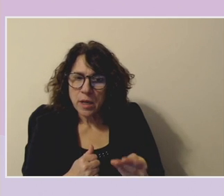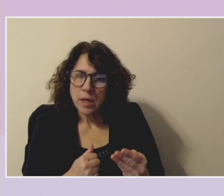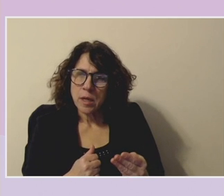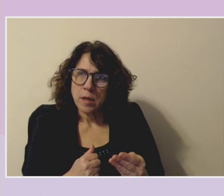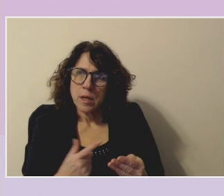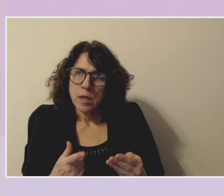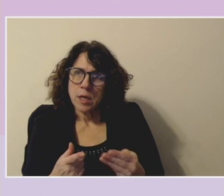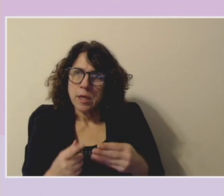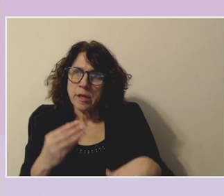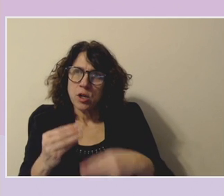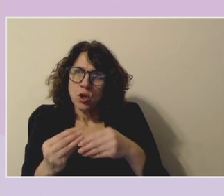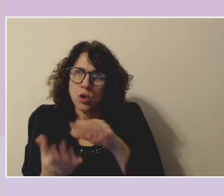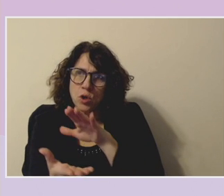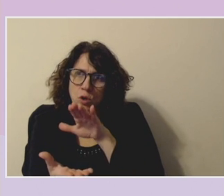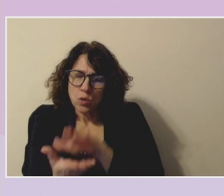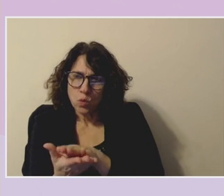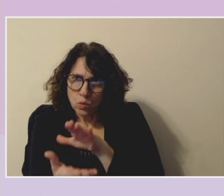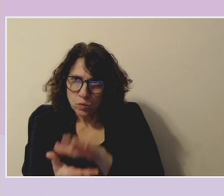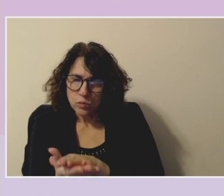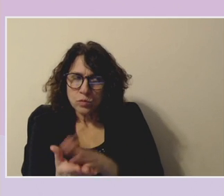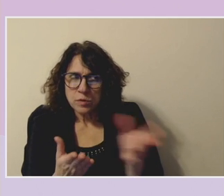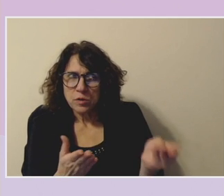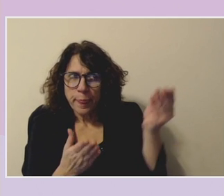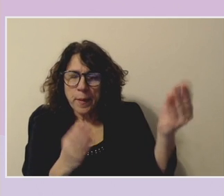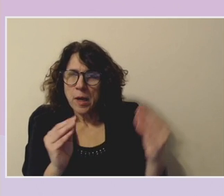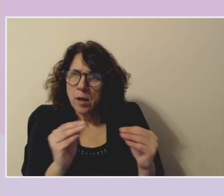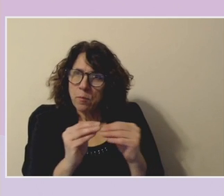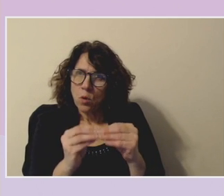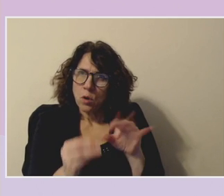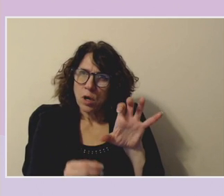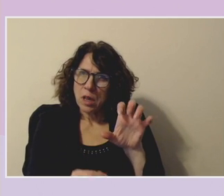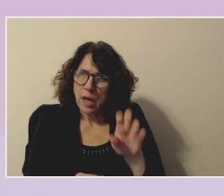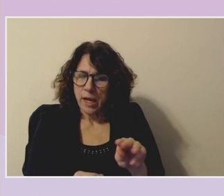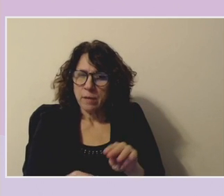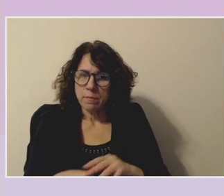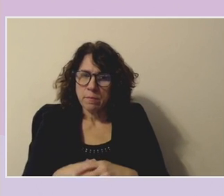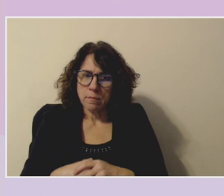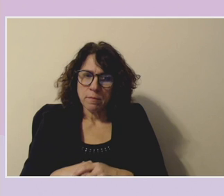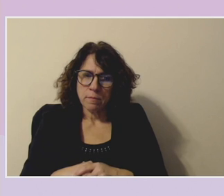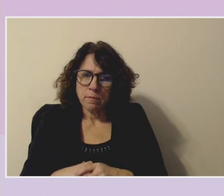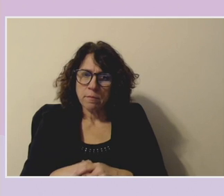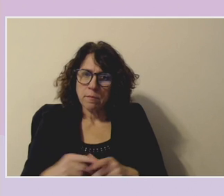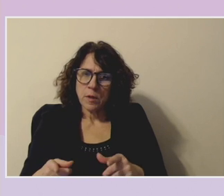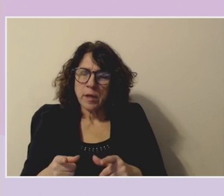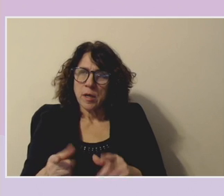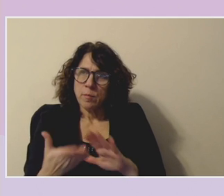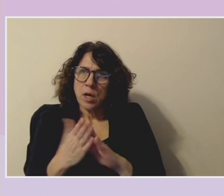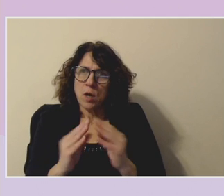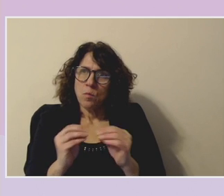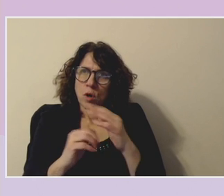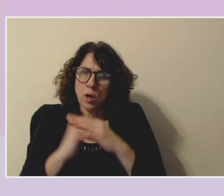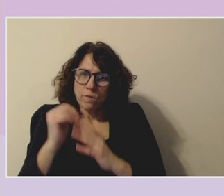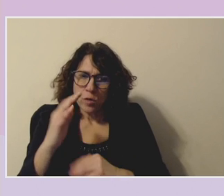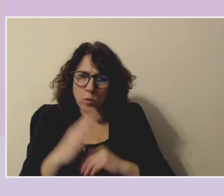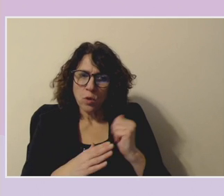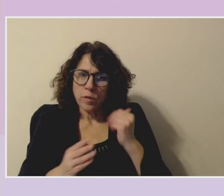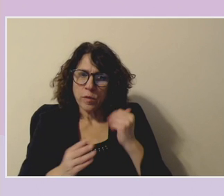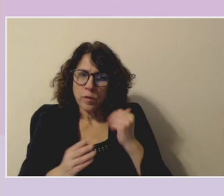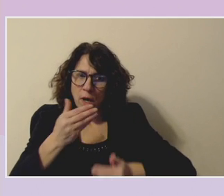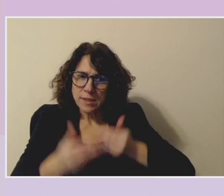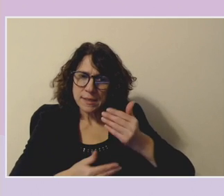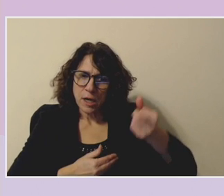schools start to submit more claims as they get more comfortable with the process and the understanding of how the expansion